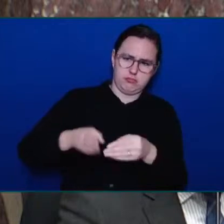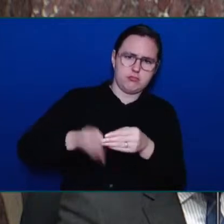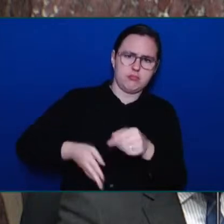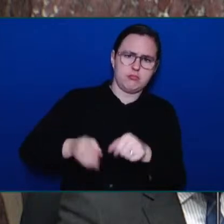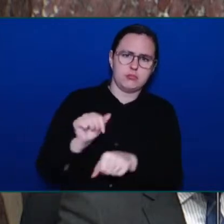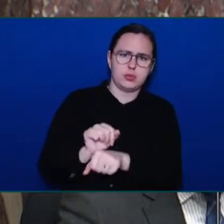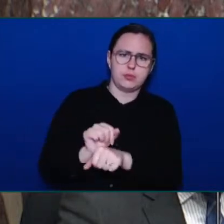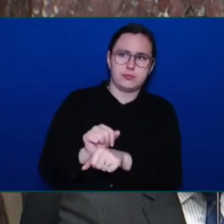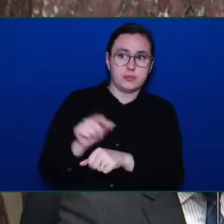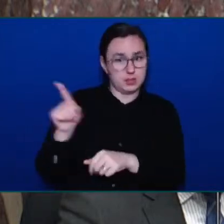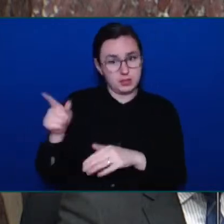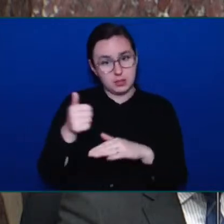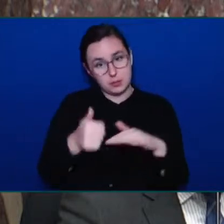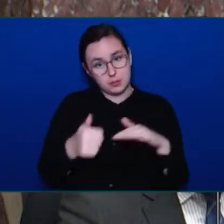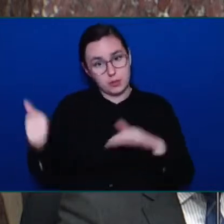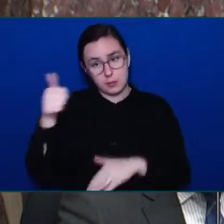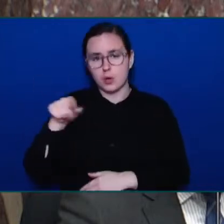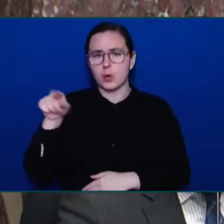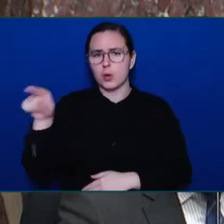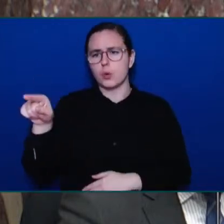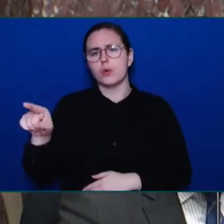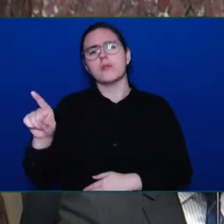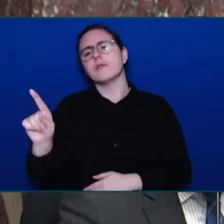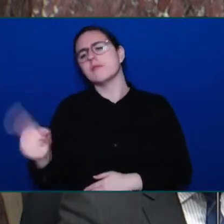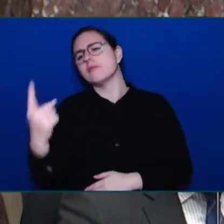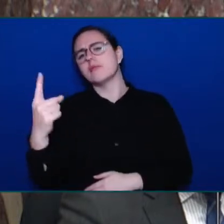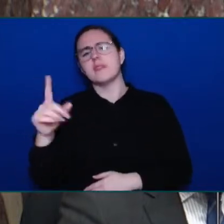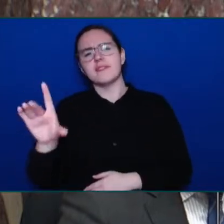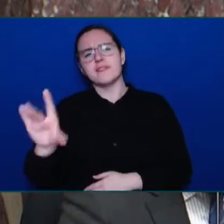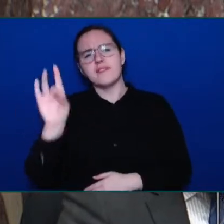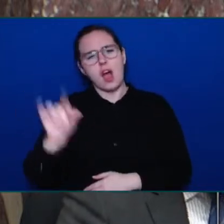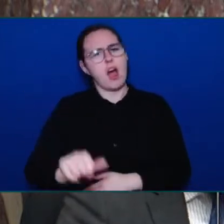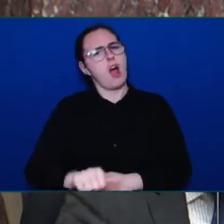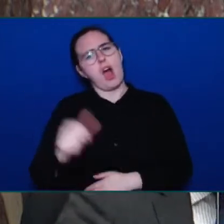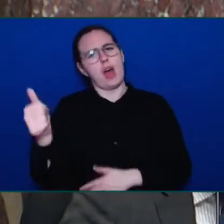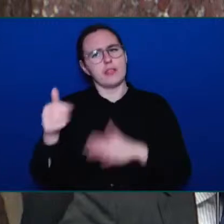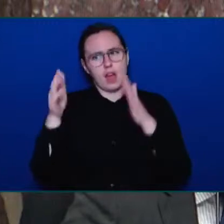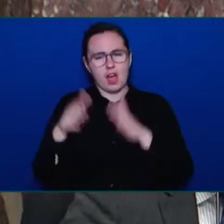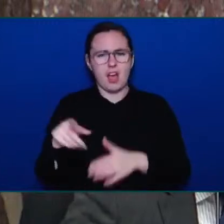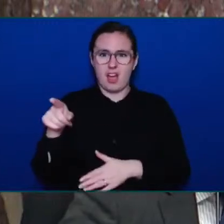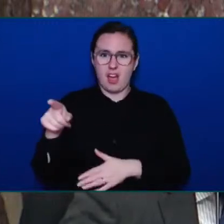in charge who cares about outcomes for British Columbians in this province.